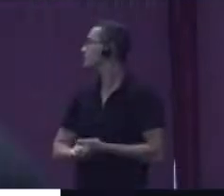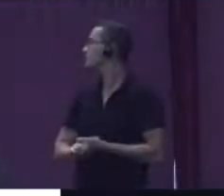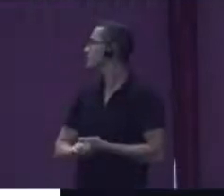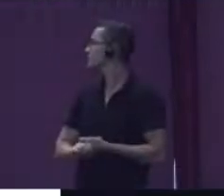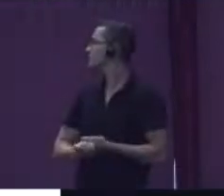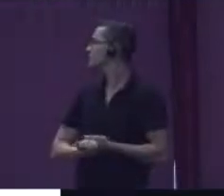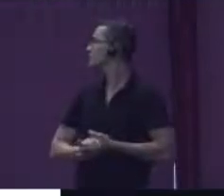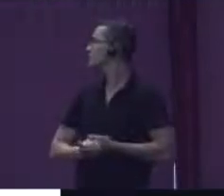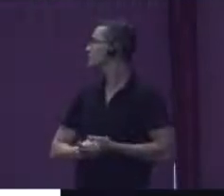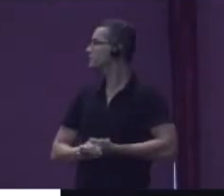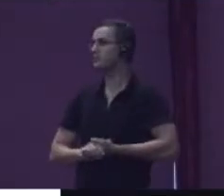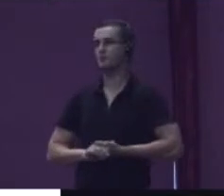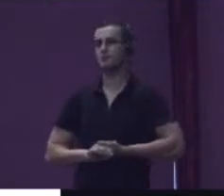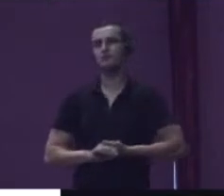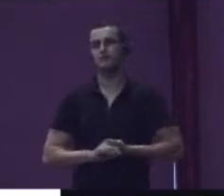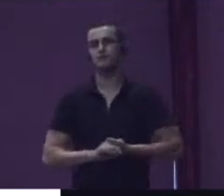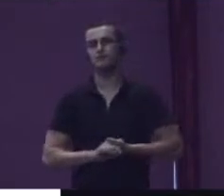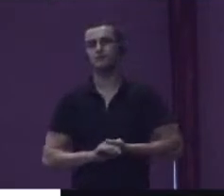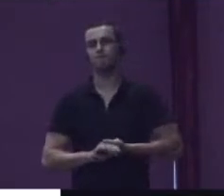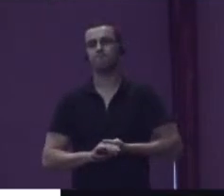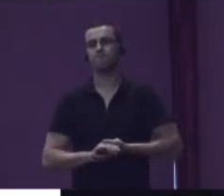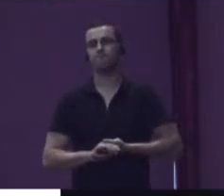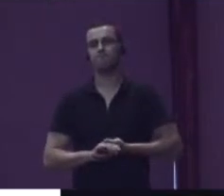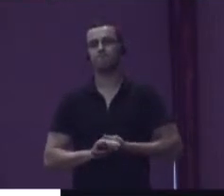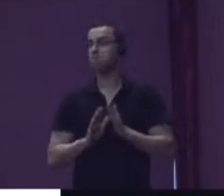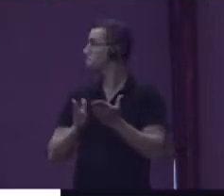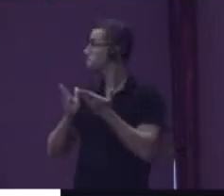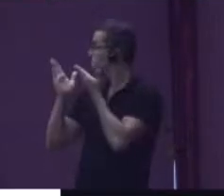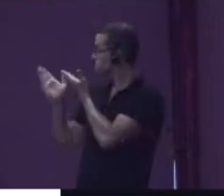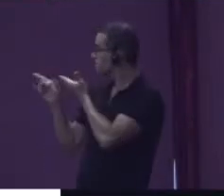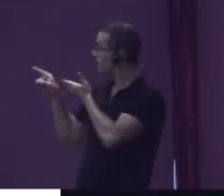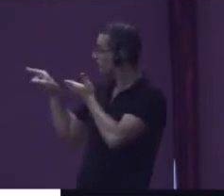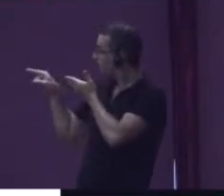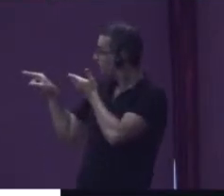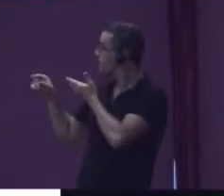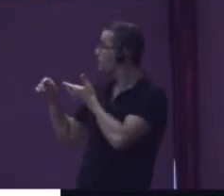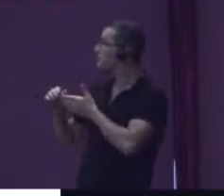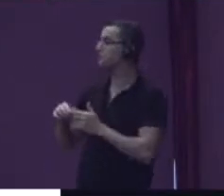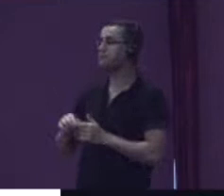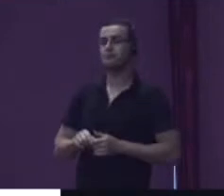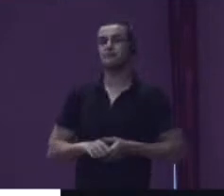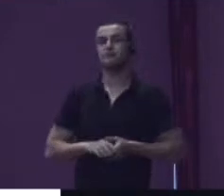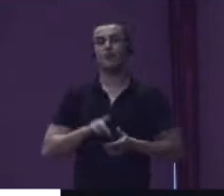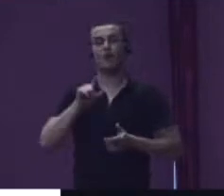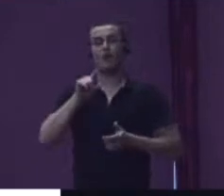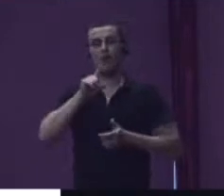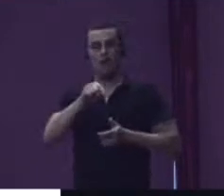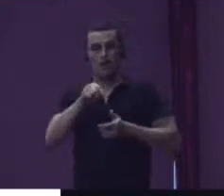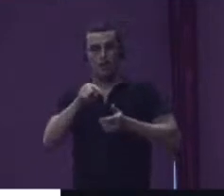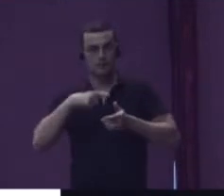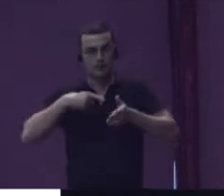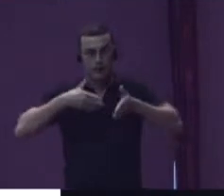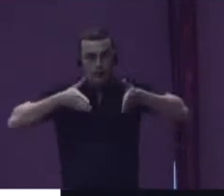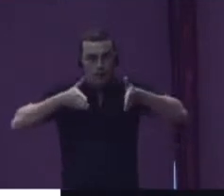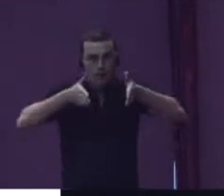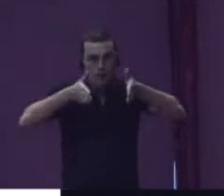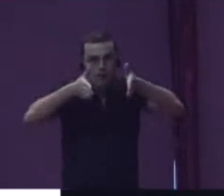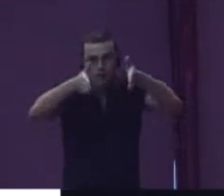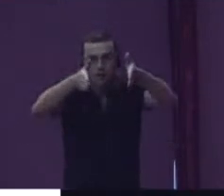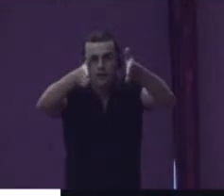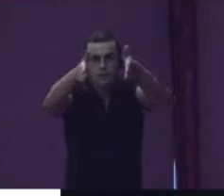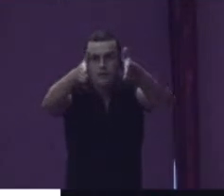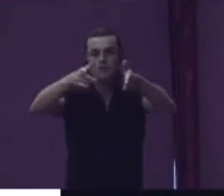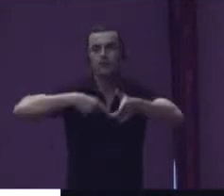This is the entryway to the plantation, which was growing sugar